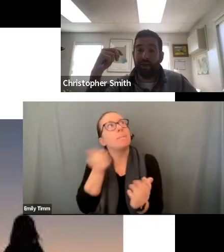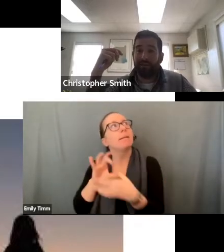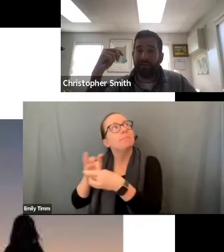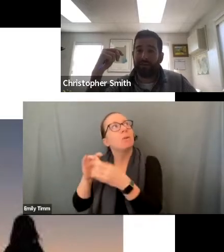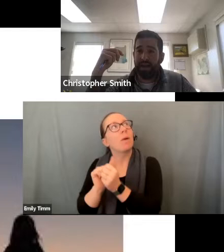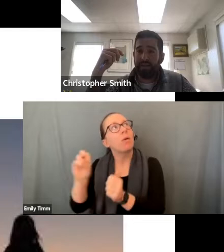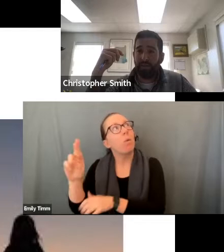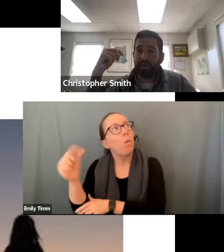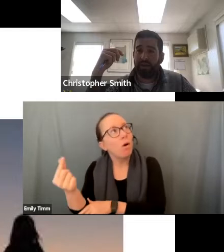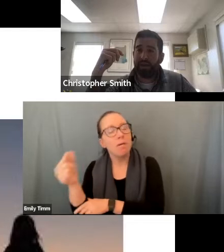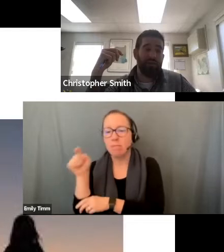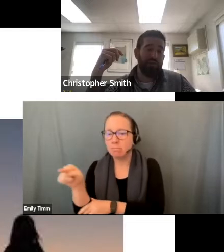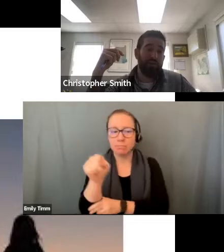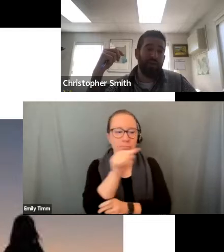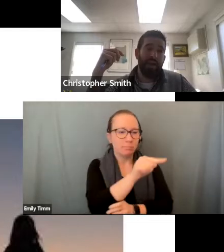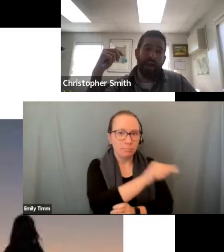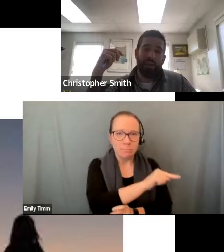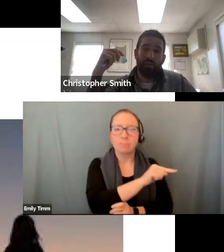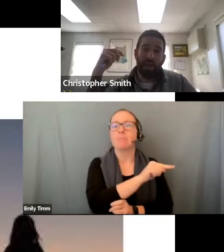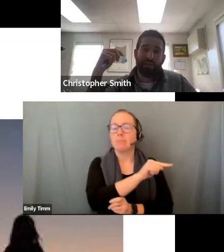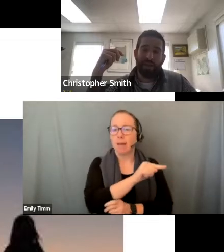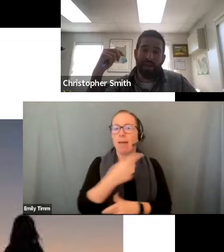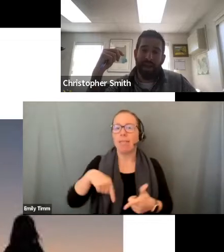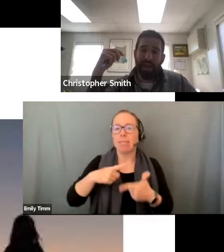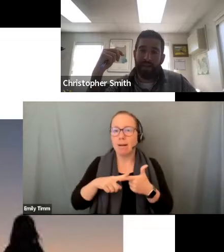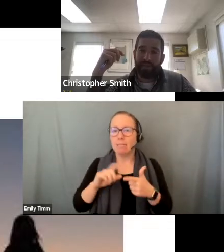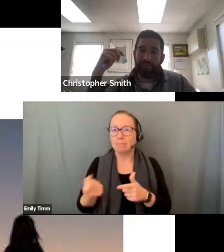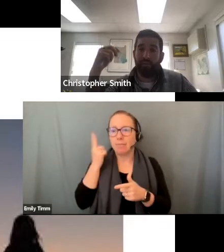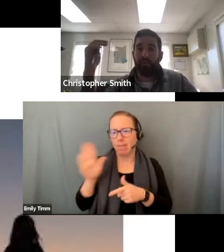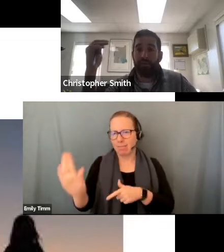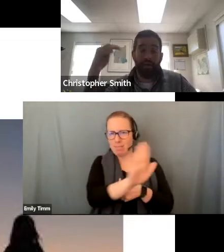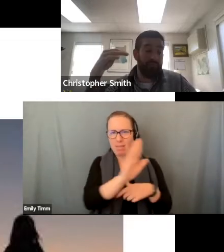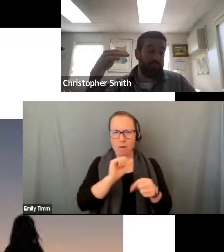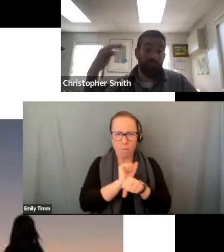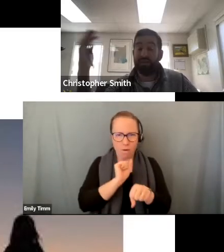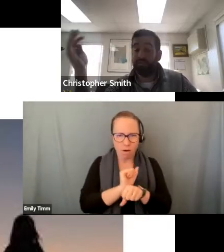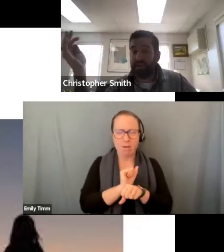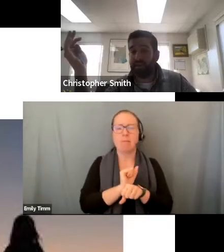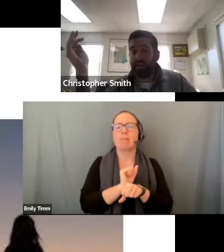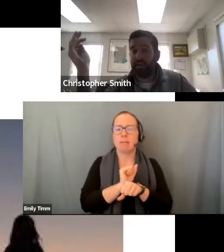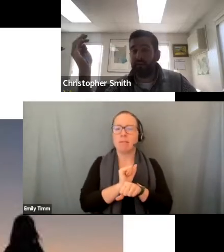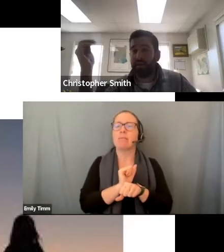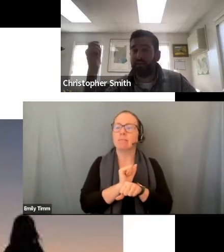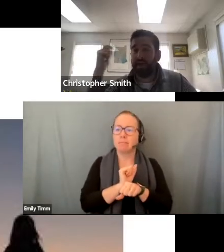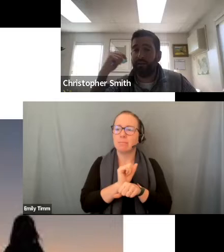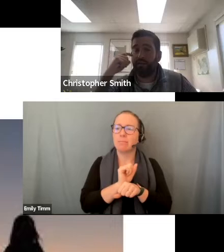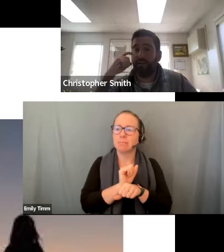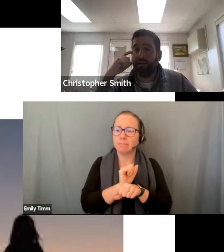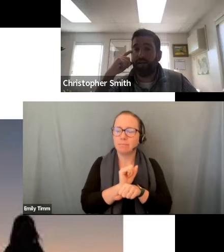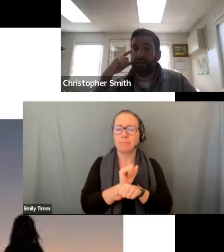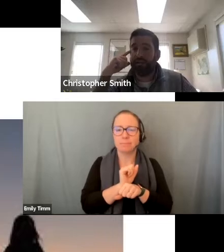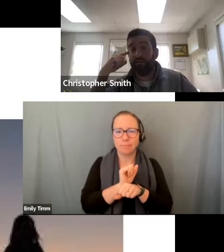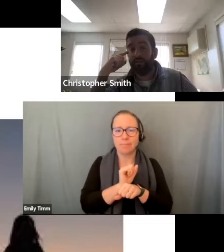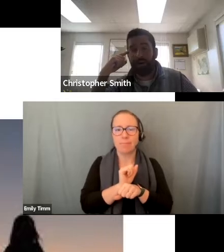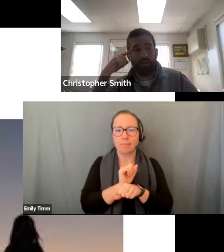to better understand the work they do and the ways that they enhance the work that is being done across Franklin and Grand